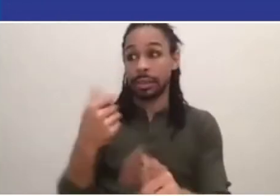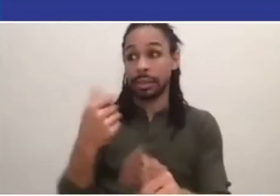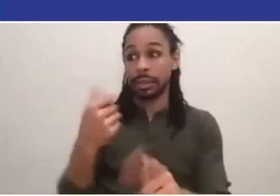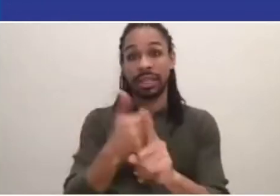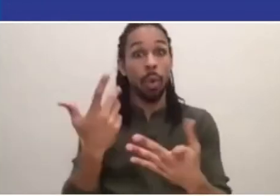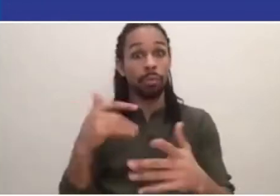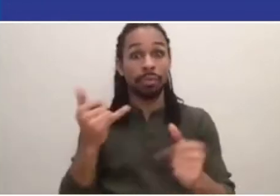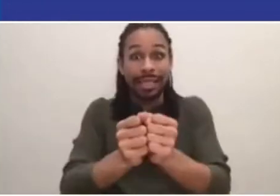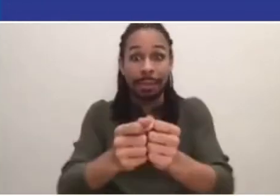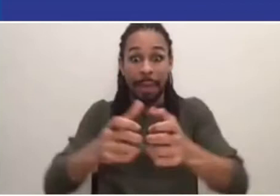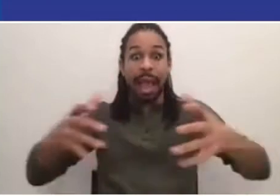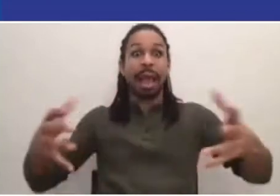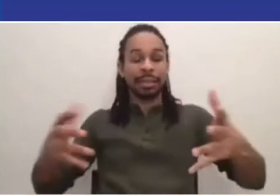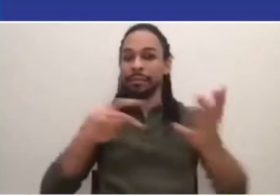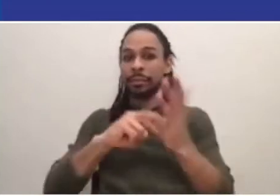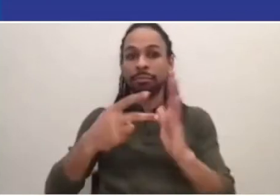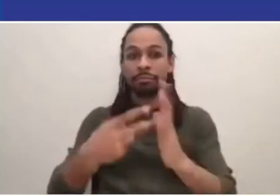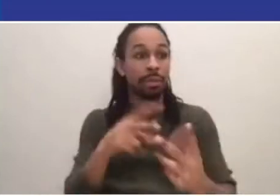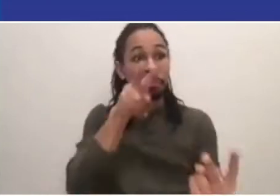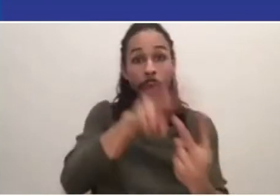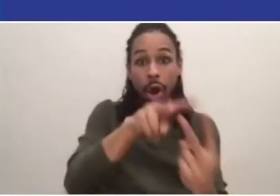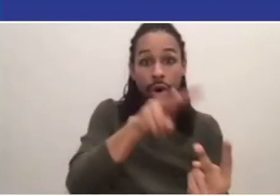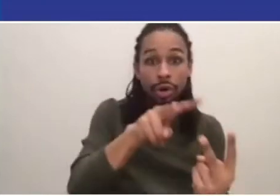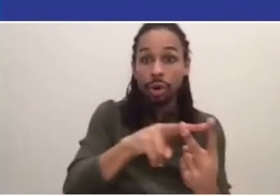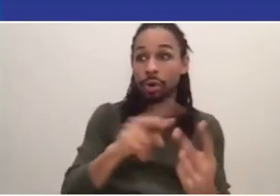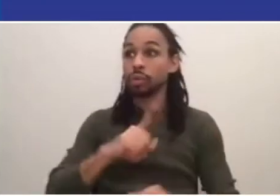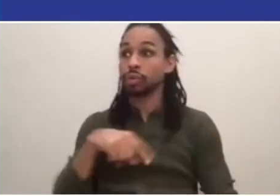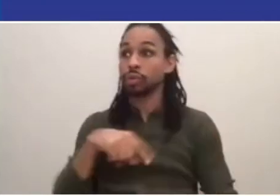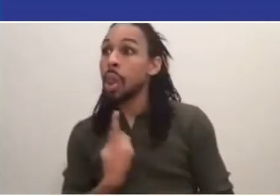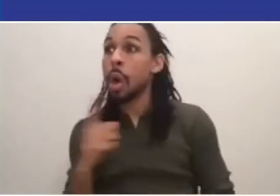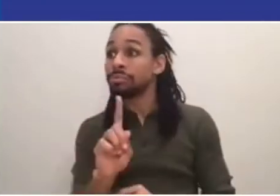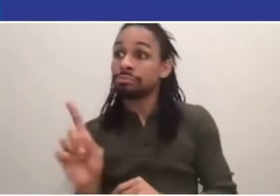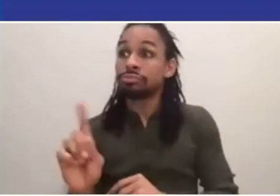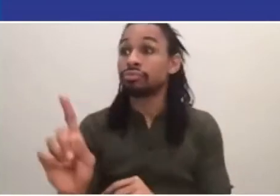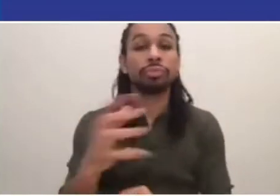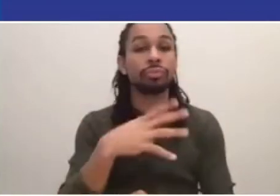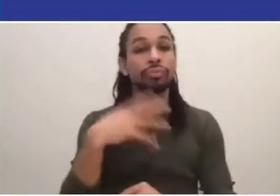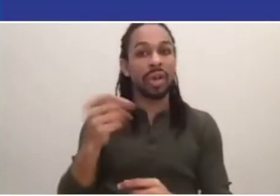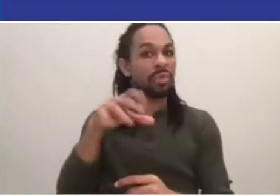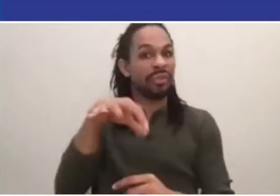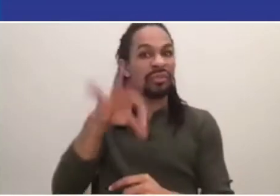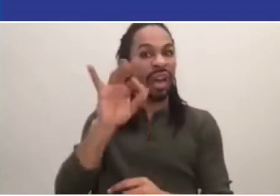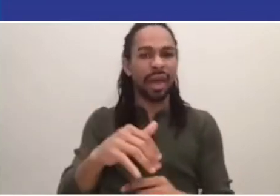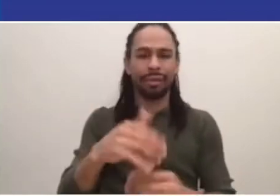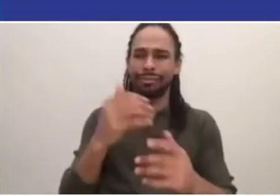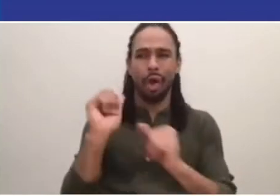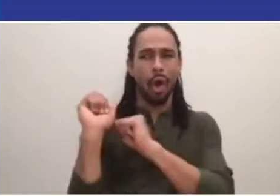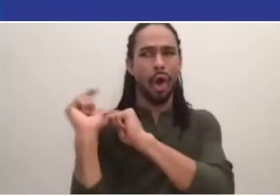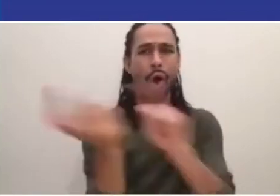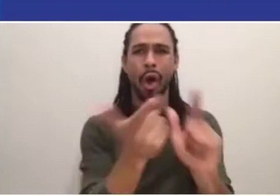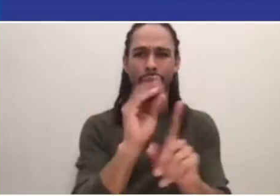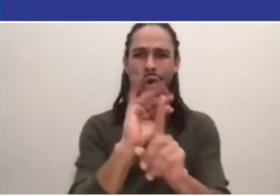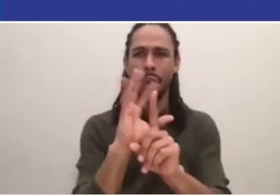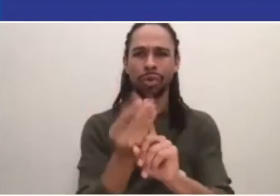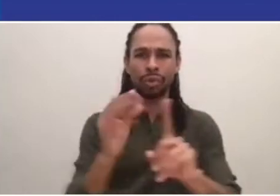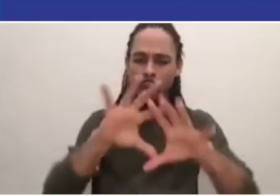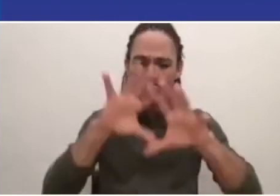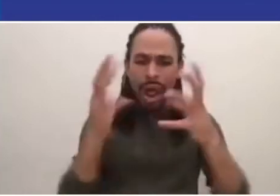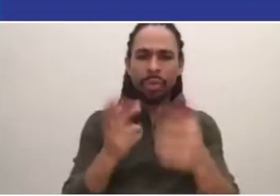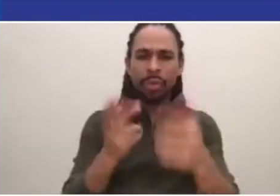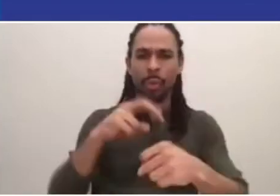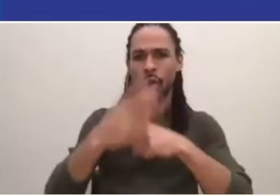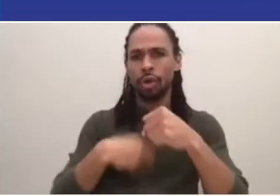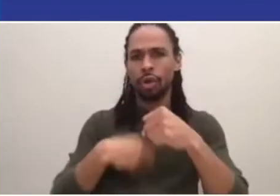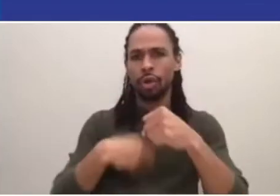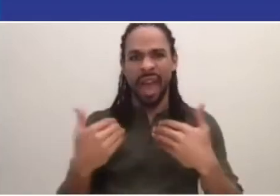includes both partnered and non-partnered forms and is found in every culture in the world. And